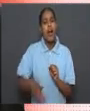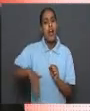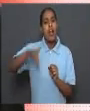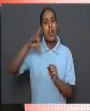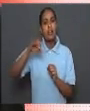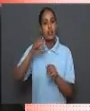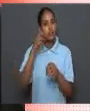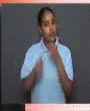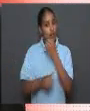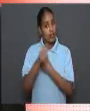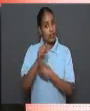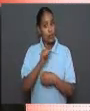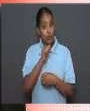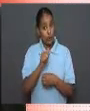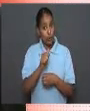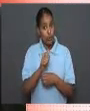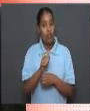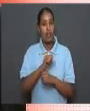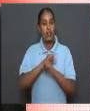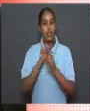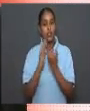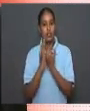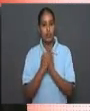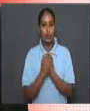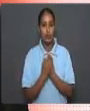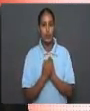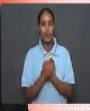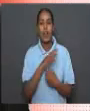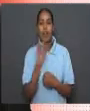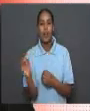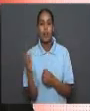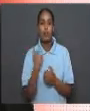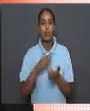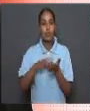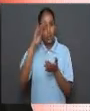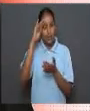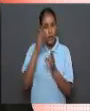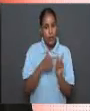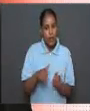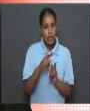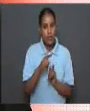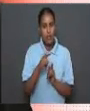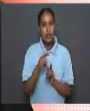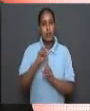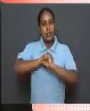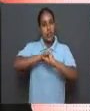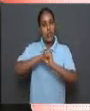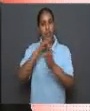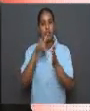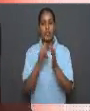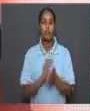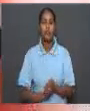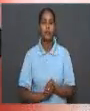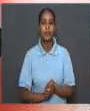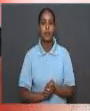be highly dangerous if not attended to. And we learned methods of preventing